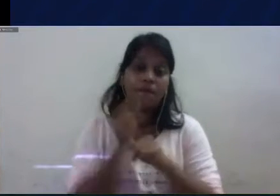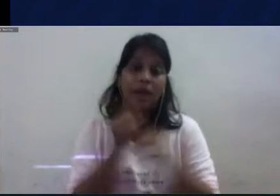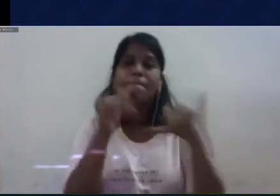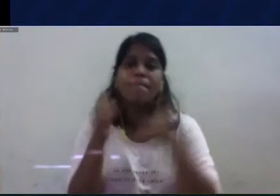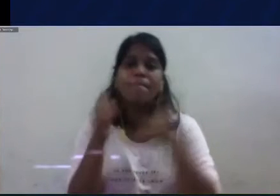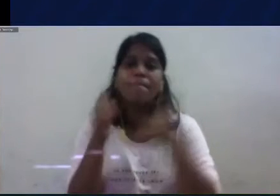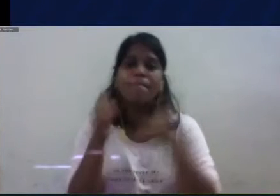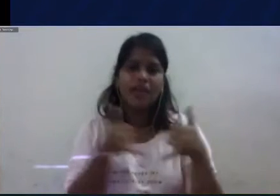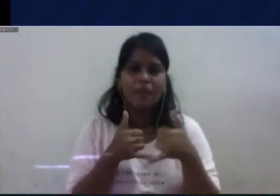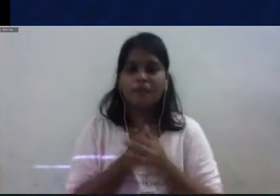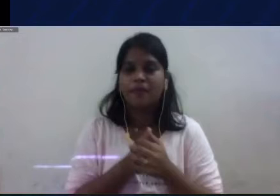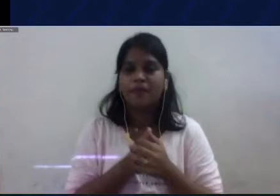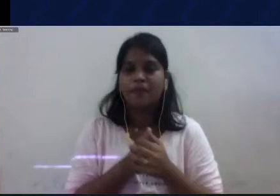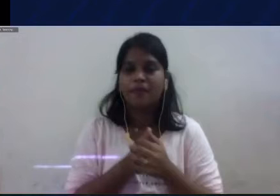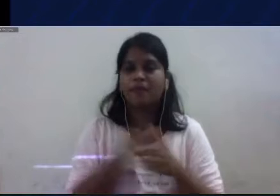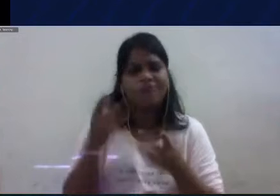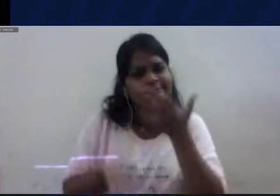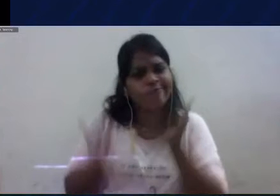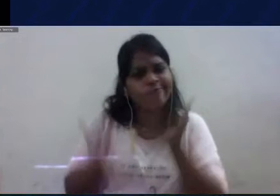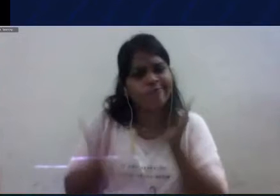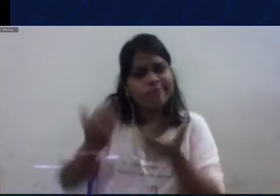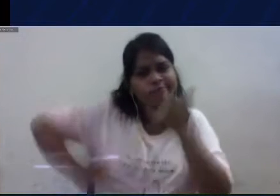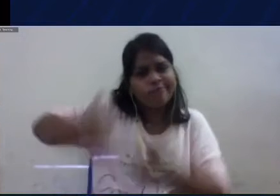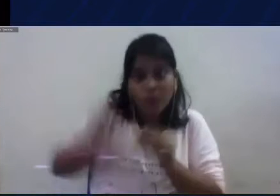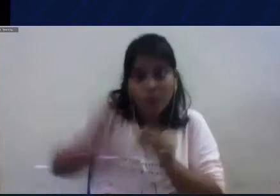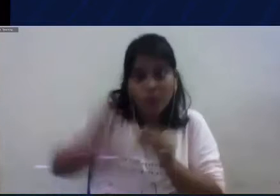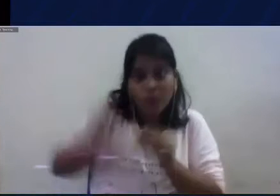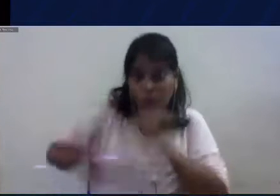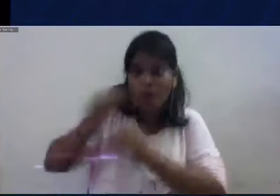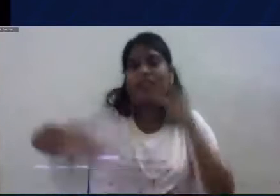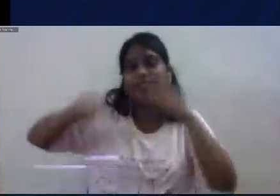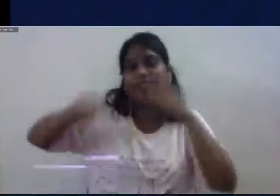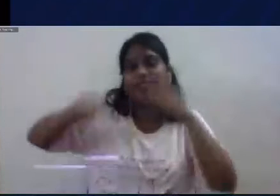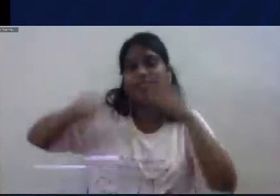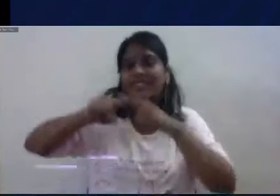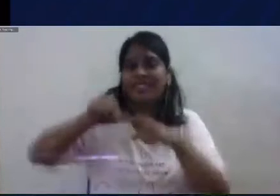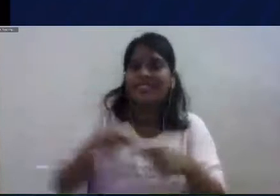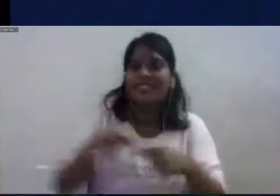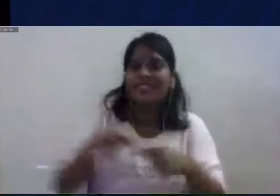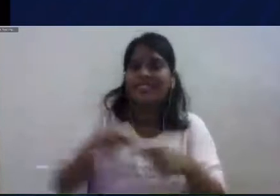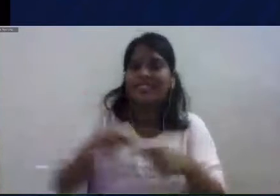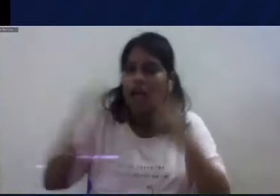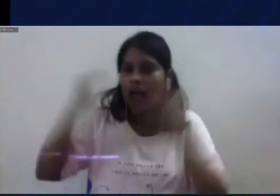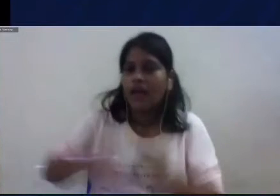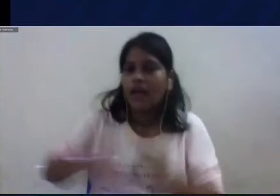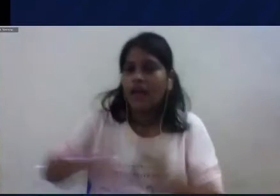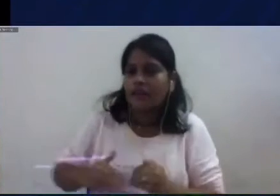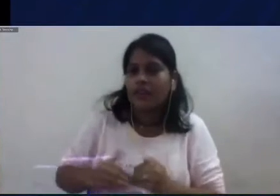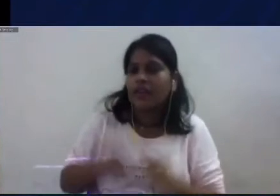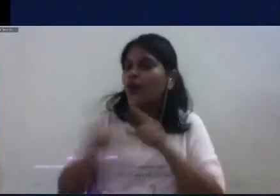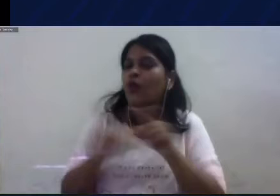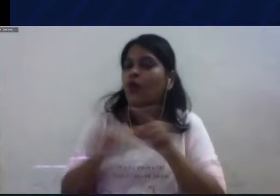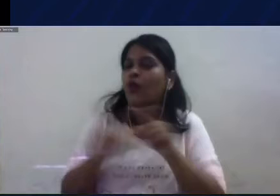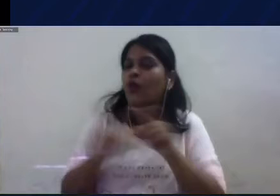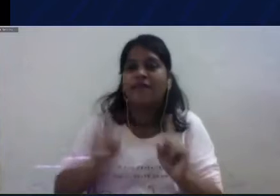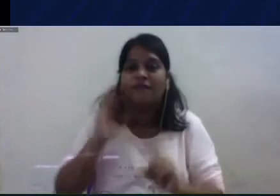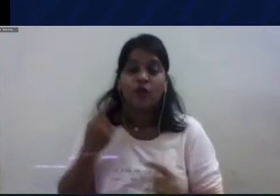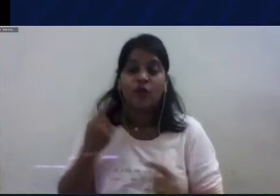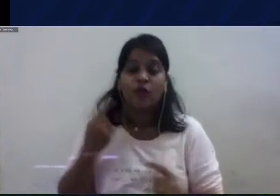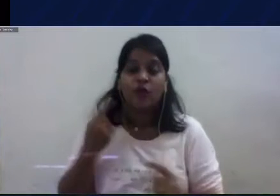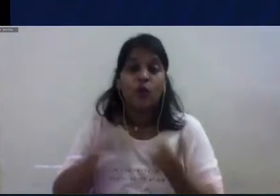game, their competitive spirit is at the highest and their guards are down, which is not the case when you're doing a survey